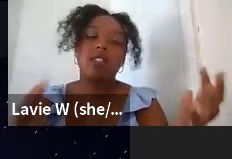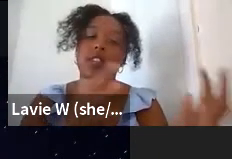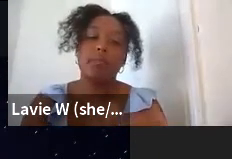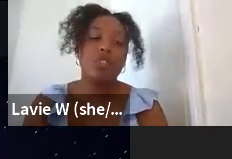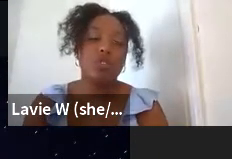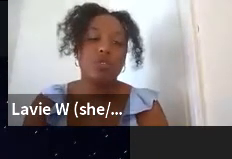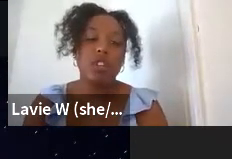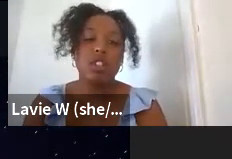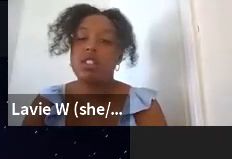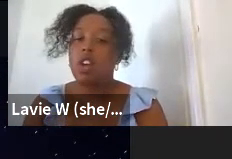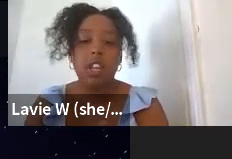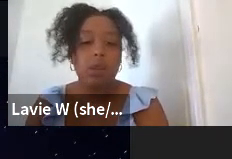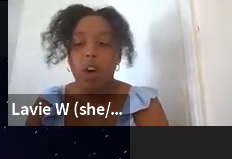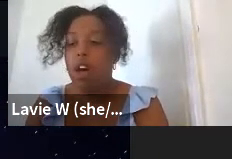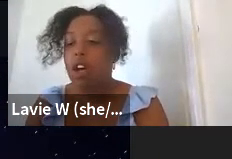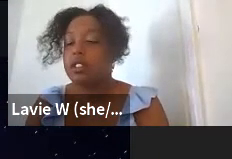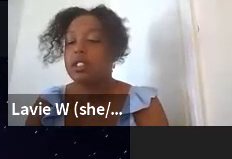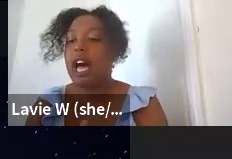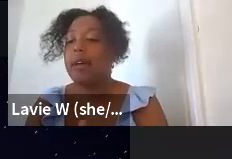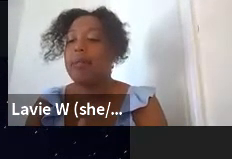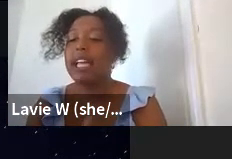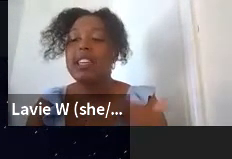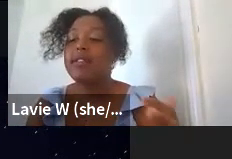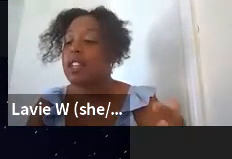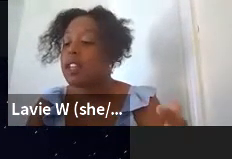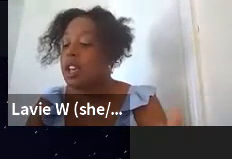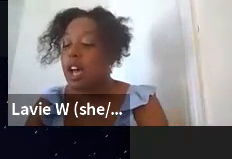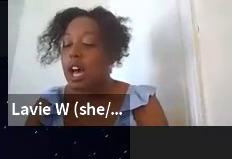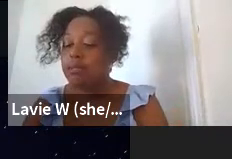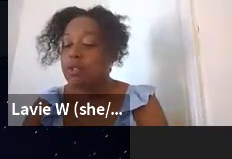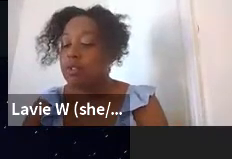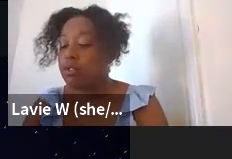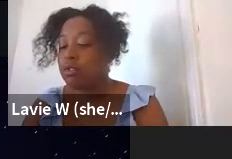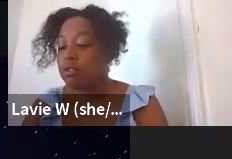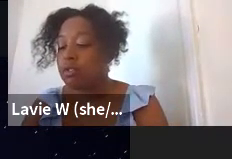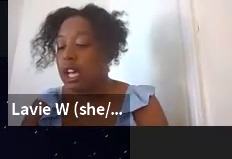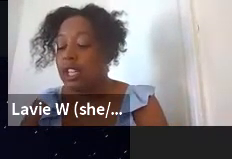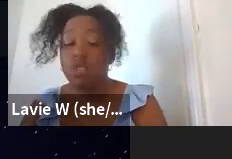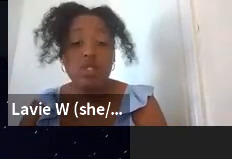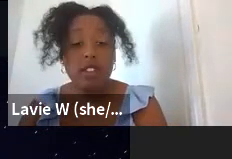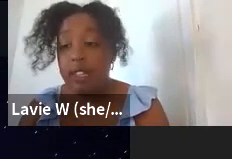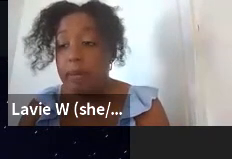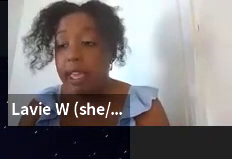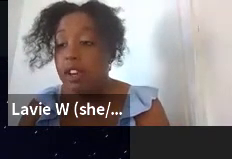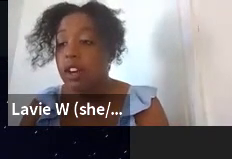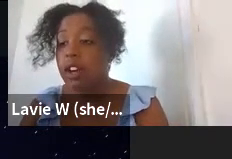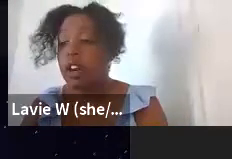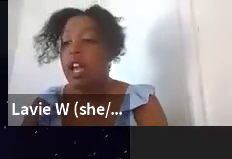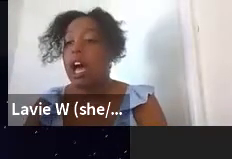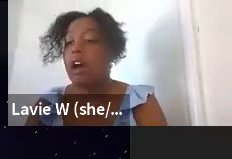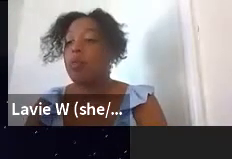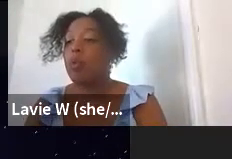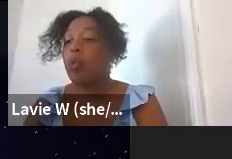Bartman, to the minstrels, the gollywogs, and even to Josephine